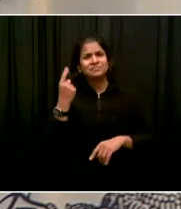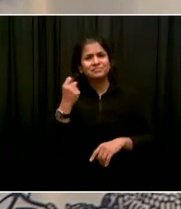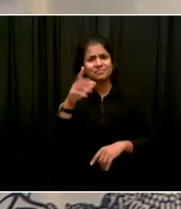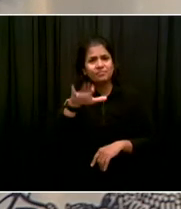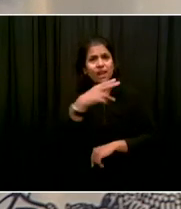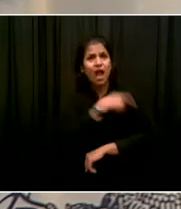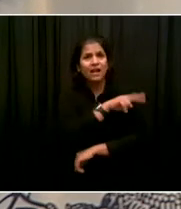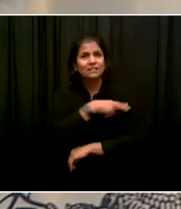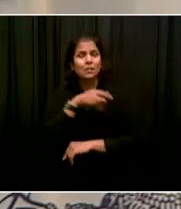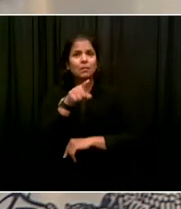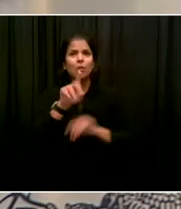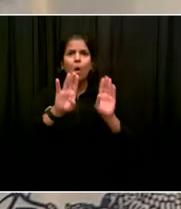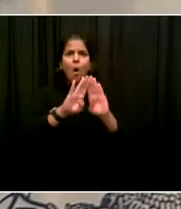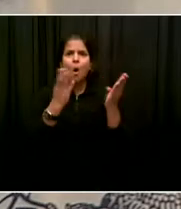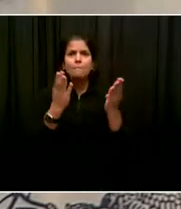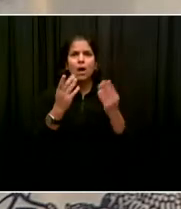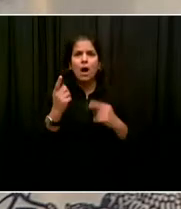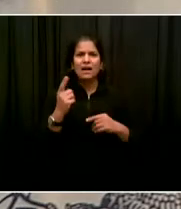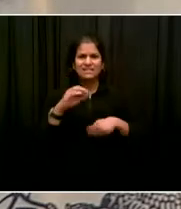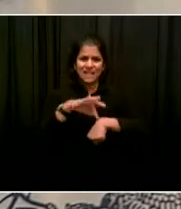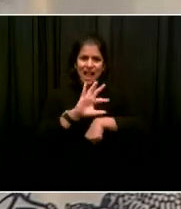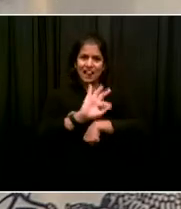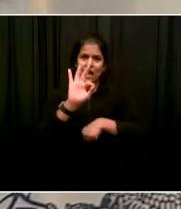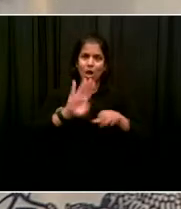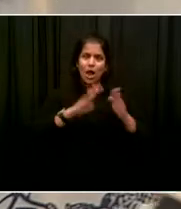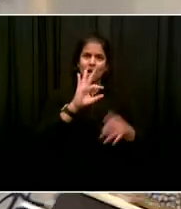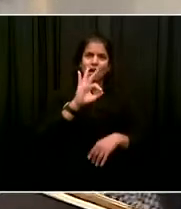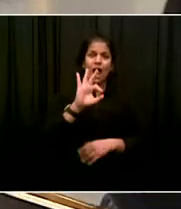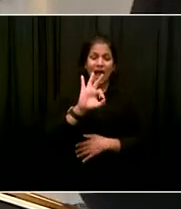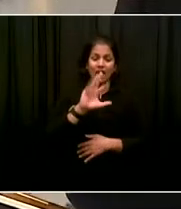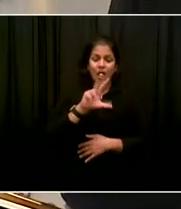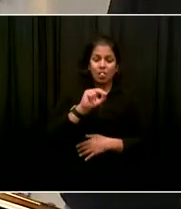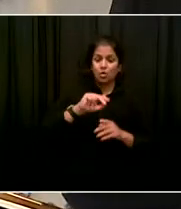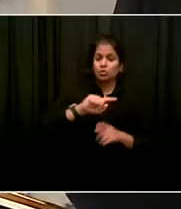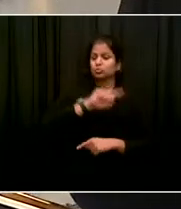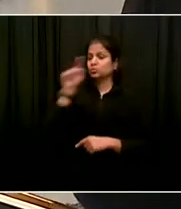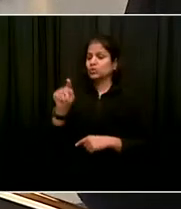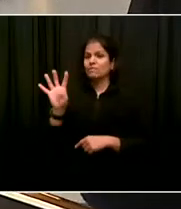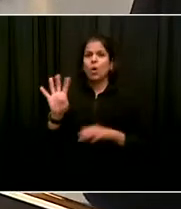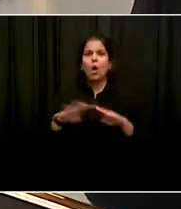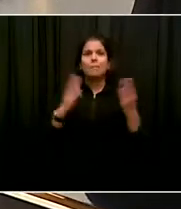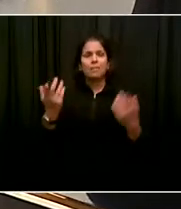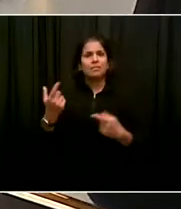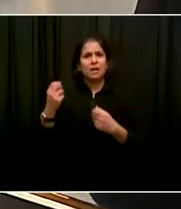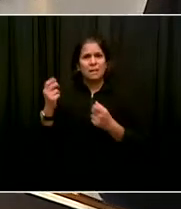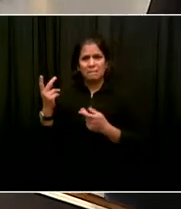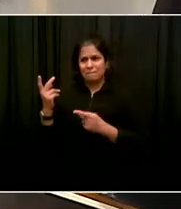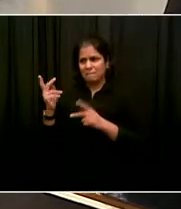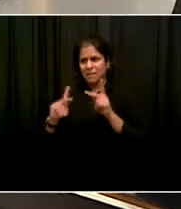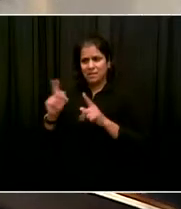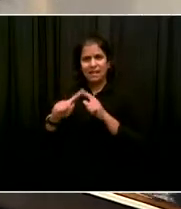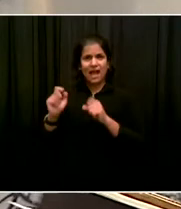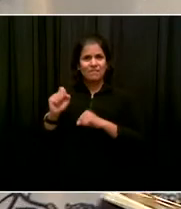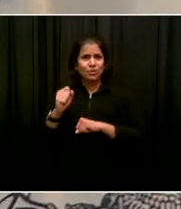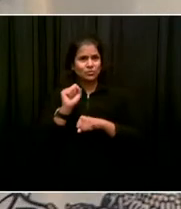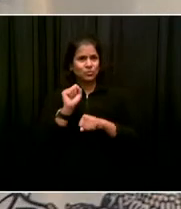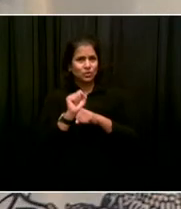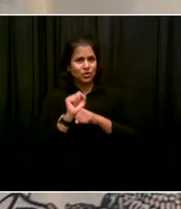option. Anyone who wants to come in after work doesn't really have an option. And you have to sort of schedule your test in the midst of the school day and in the